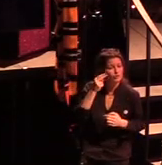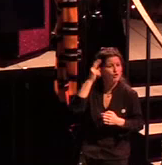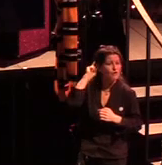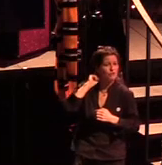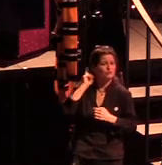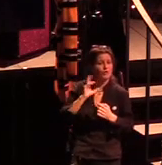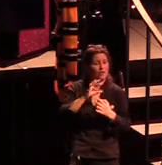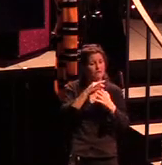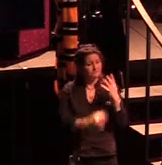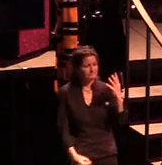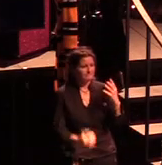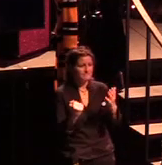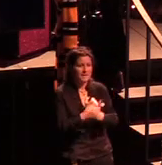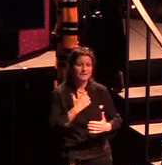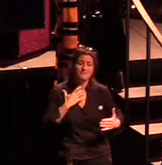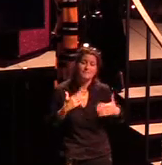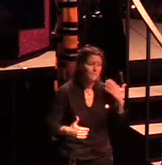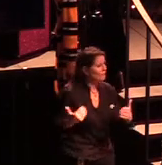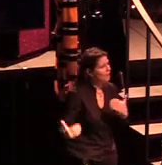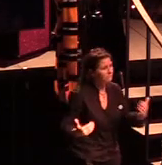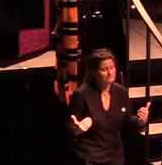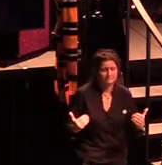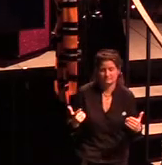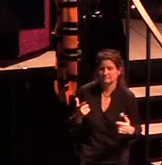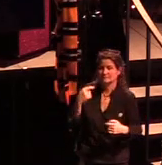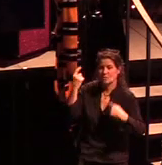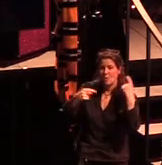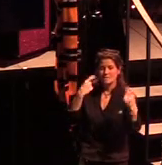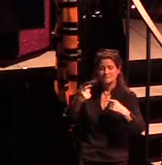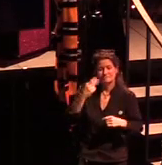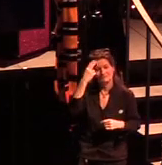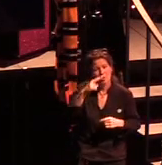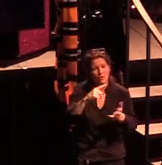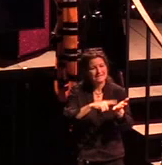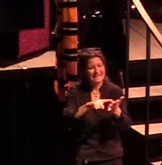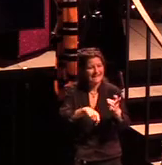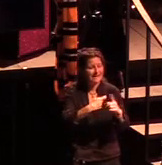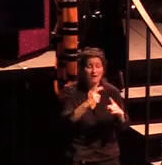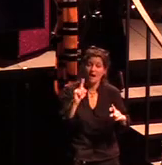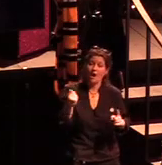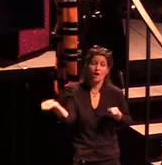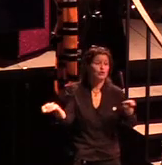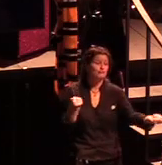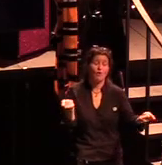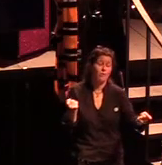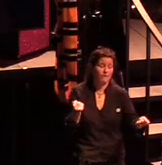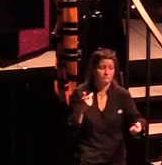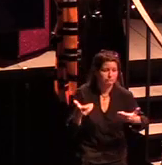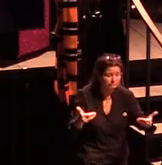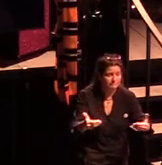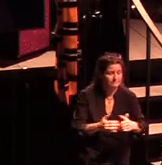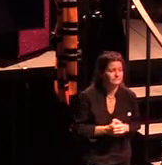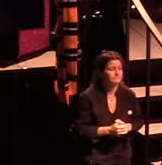that means I make movements and noises I can't control called tics biscuit pita bread we're not doing this dress